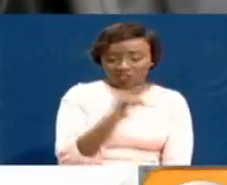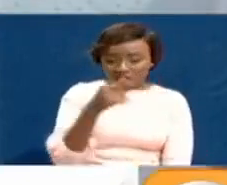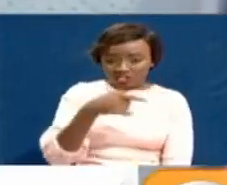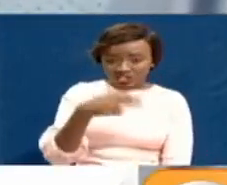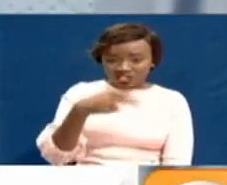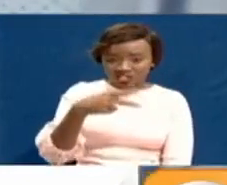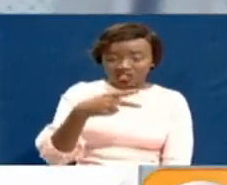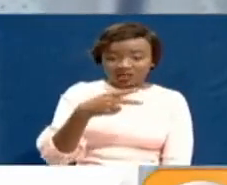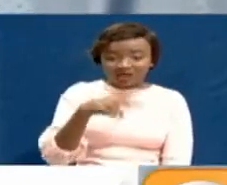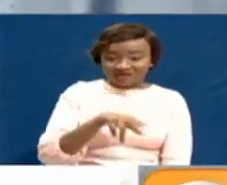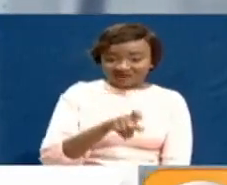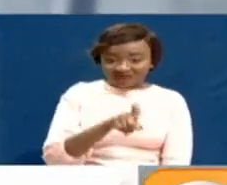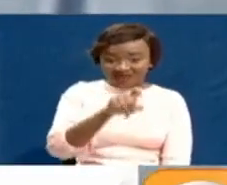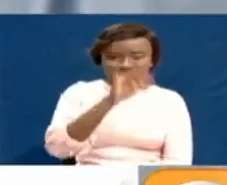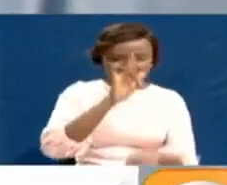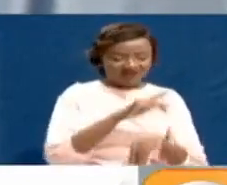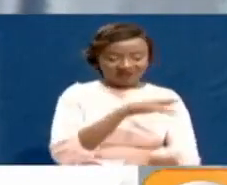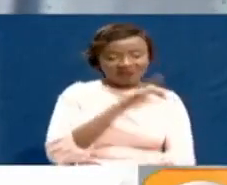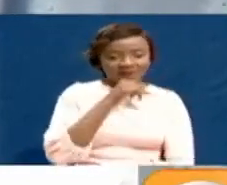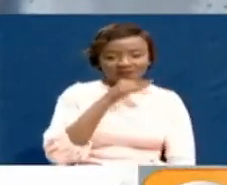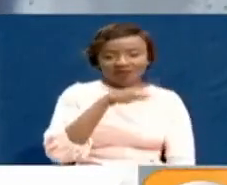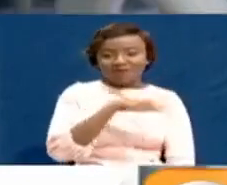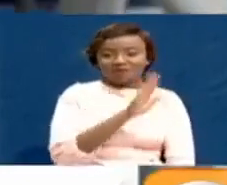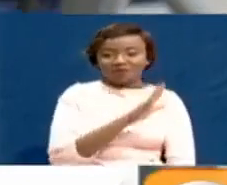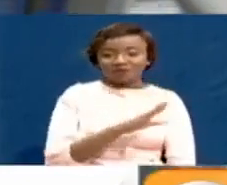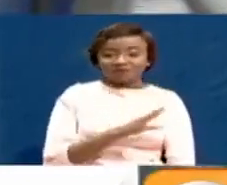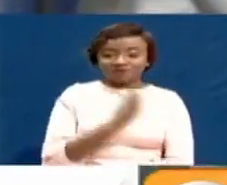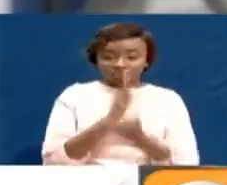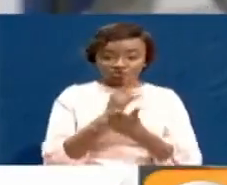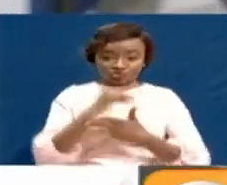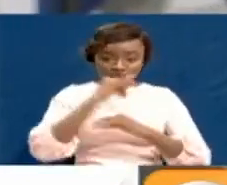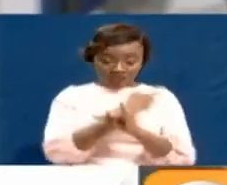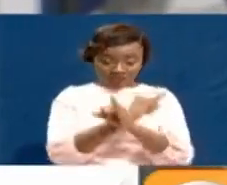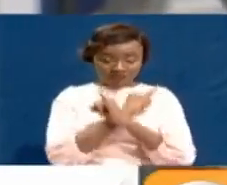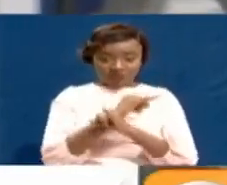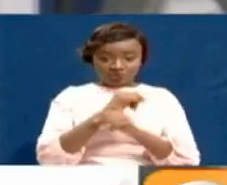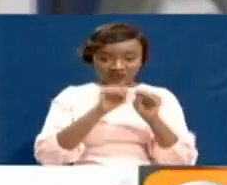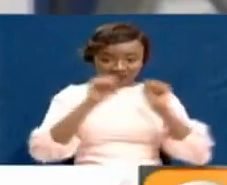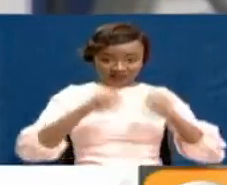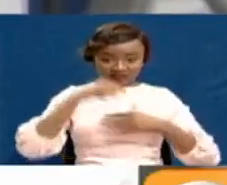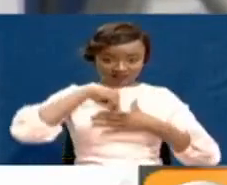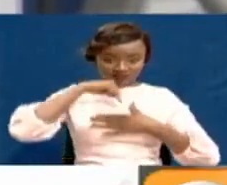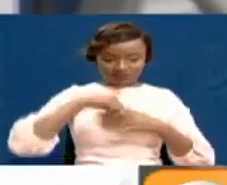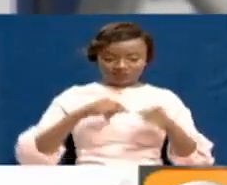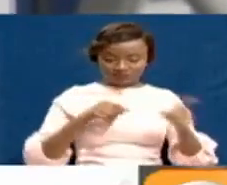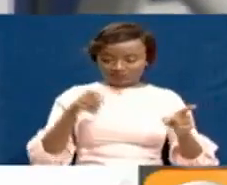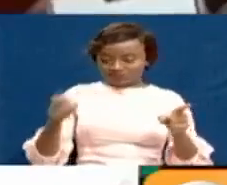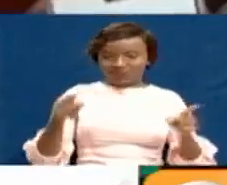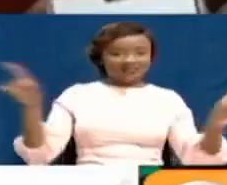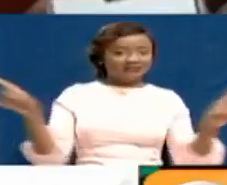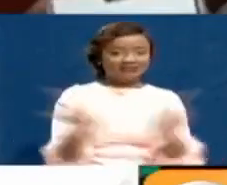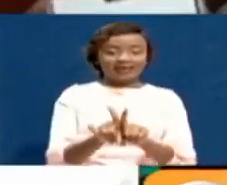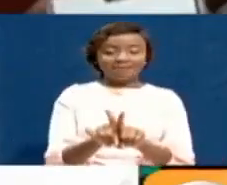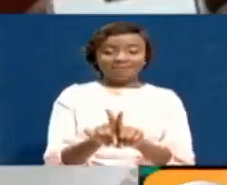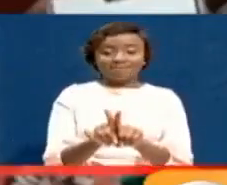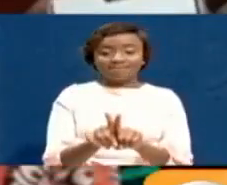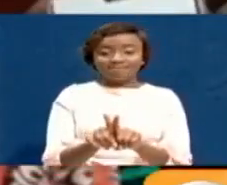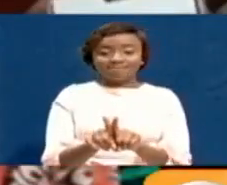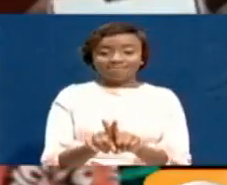system is the same both in men, you know, and in the women. But maybe